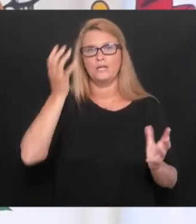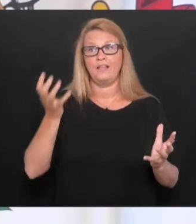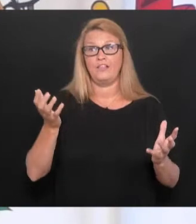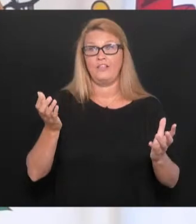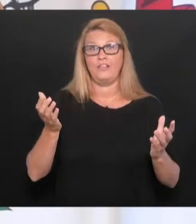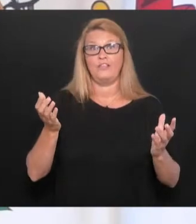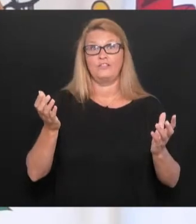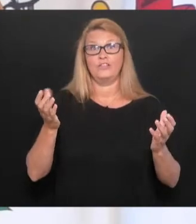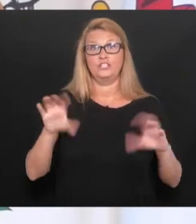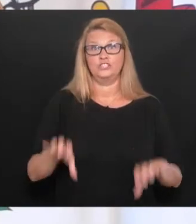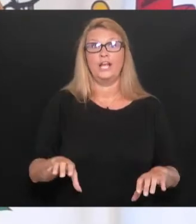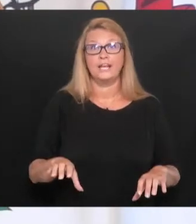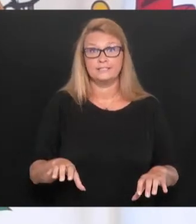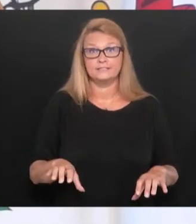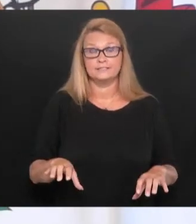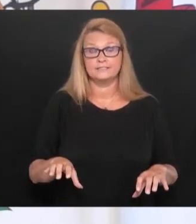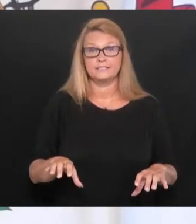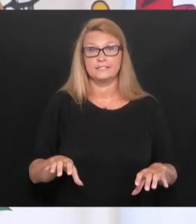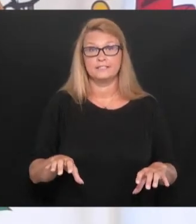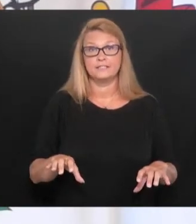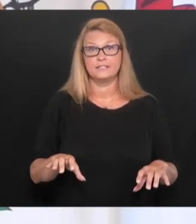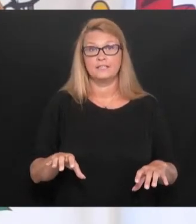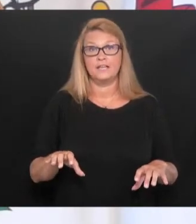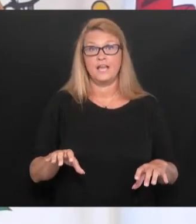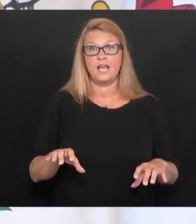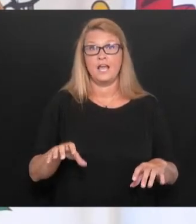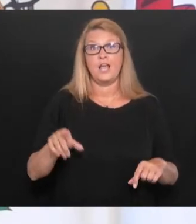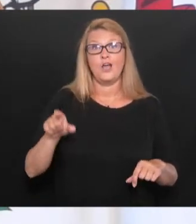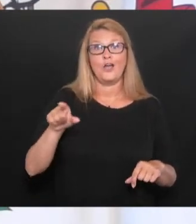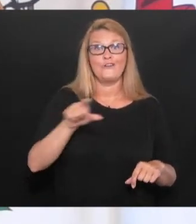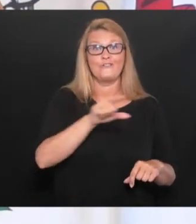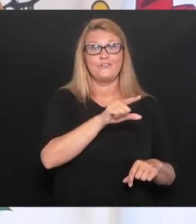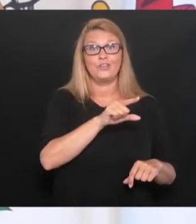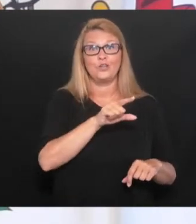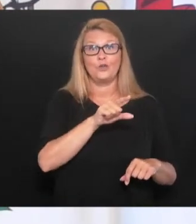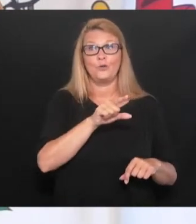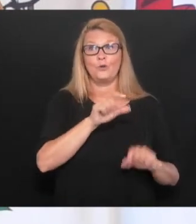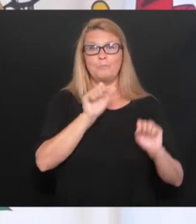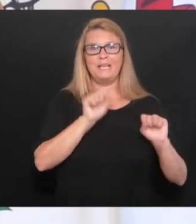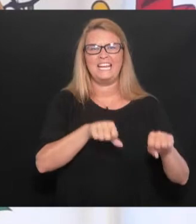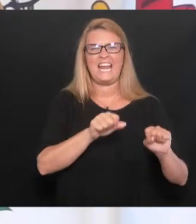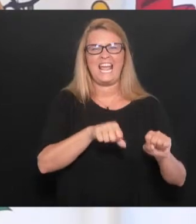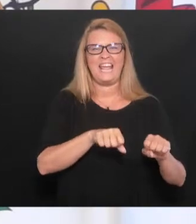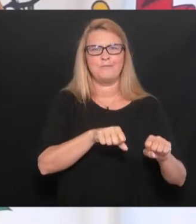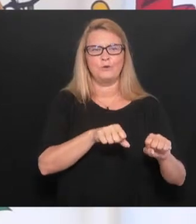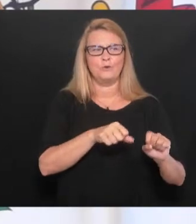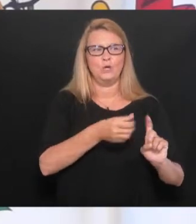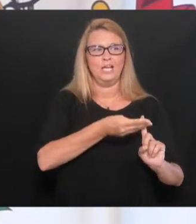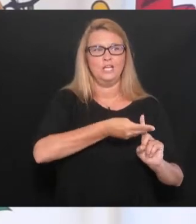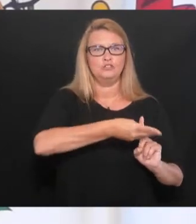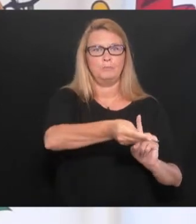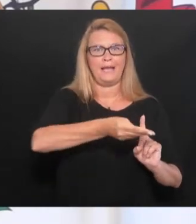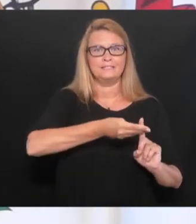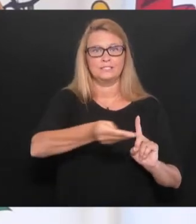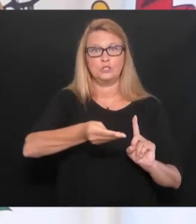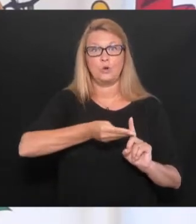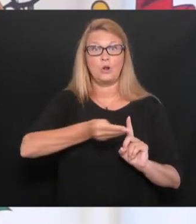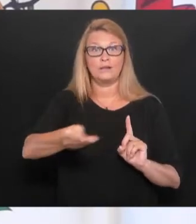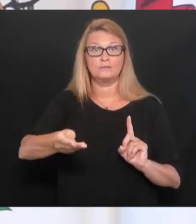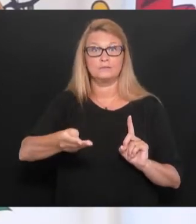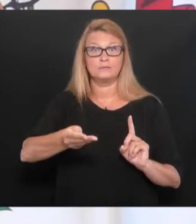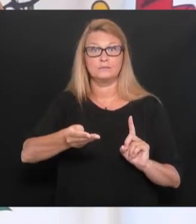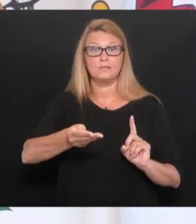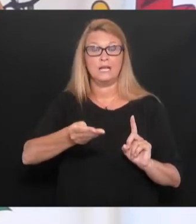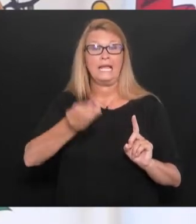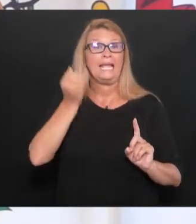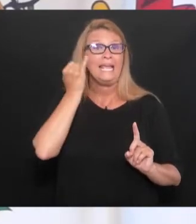stay with me, the chance of you being able to infect others if you've been vaccinated is